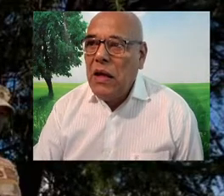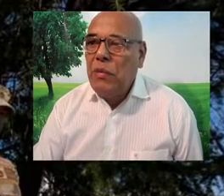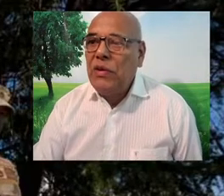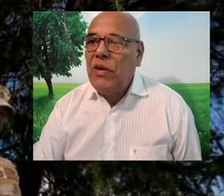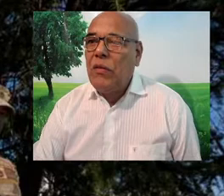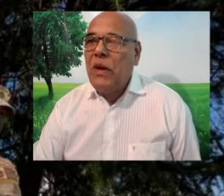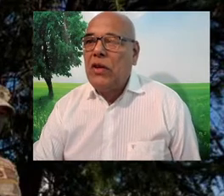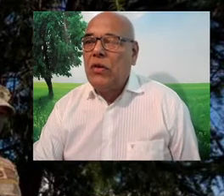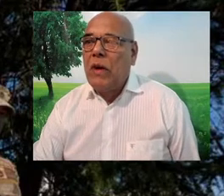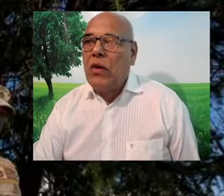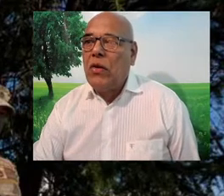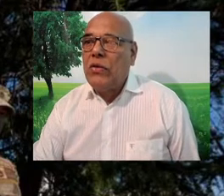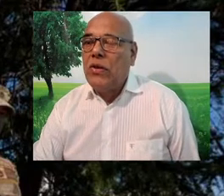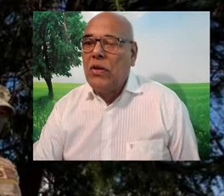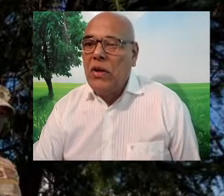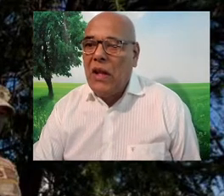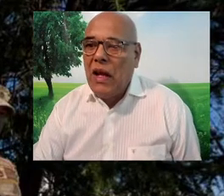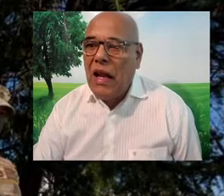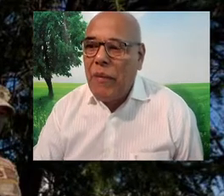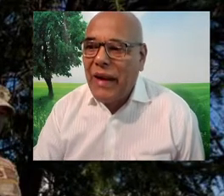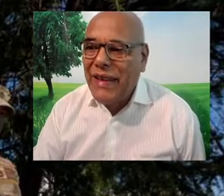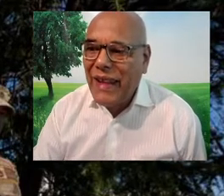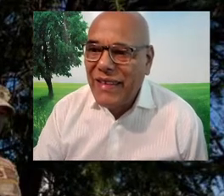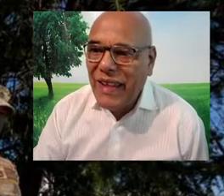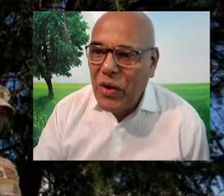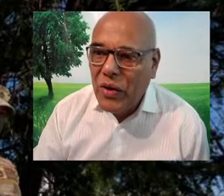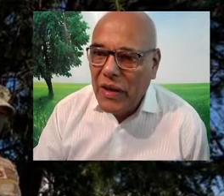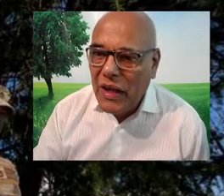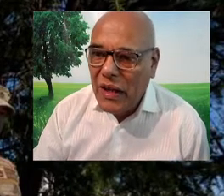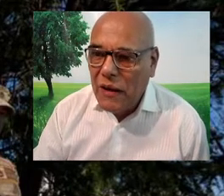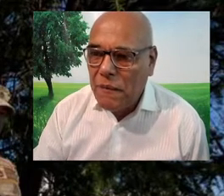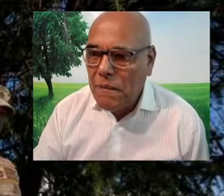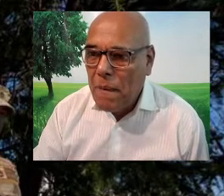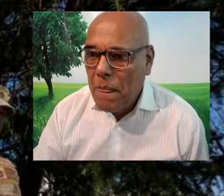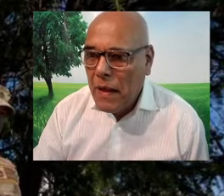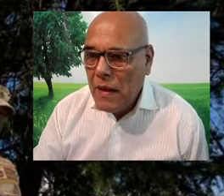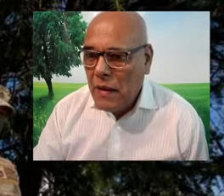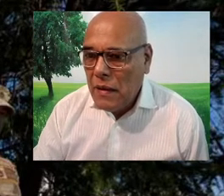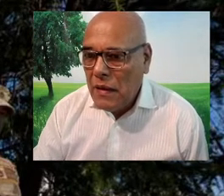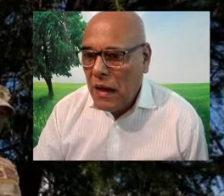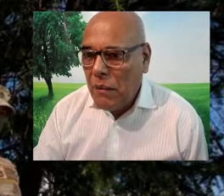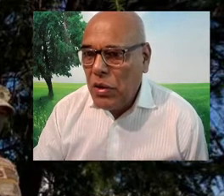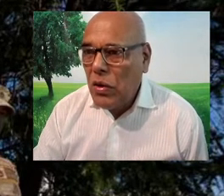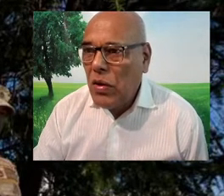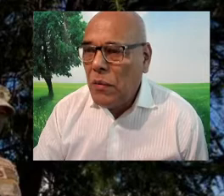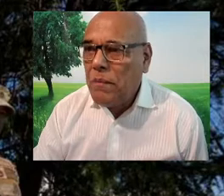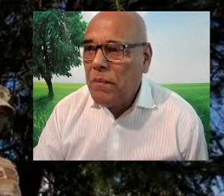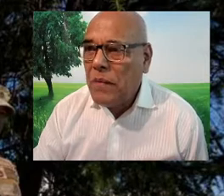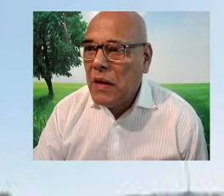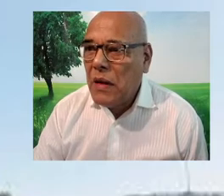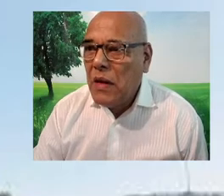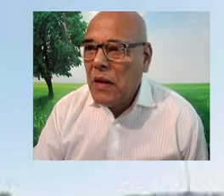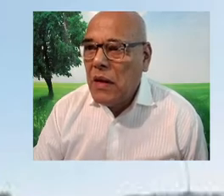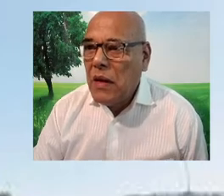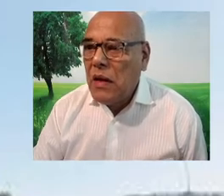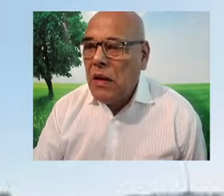And then, they took control of the exterior of the Capitolio,